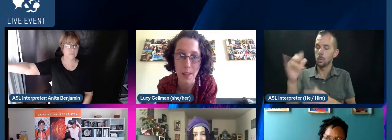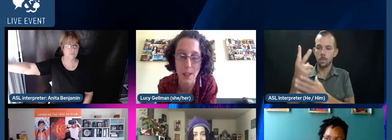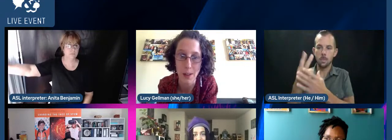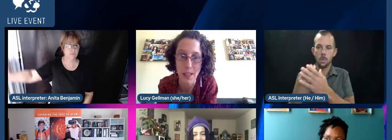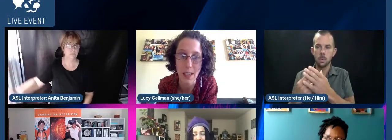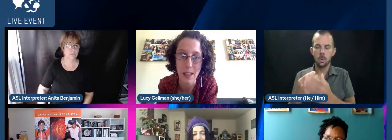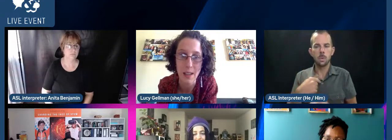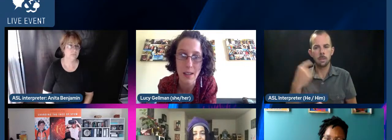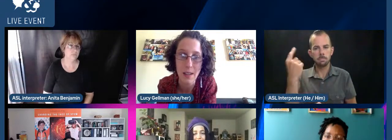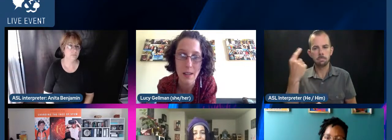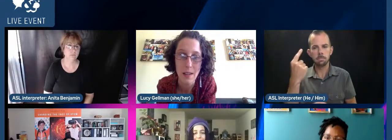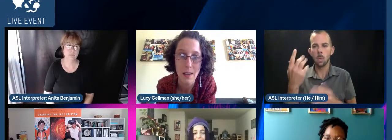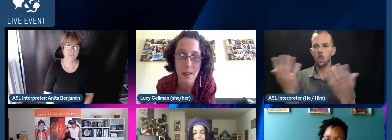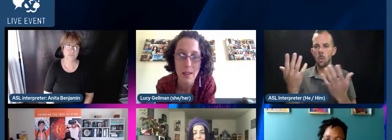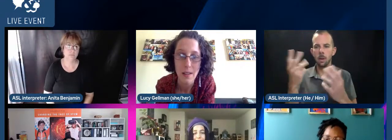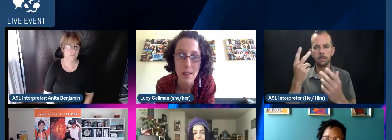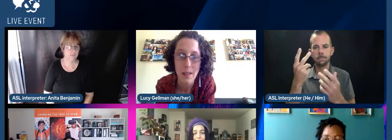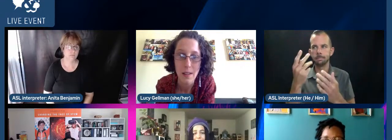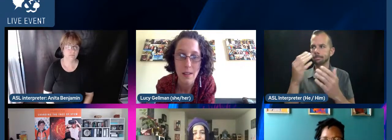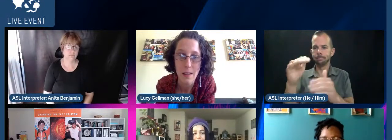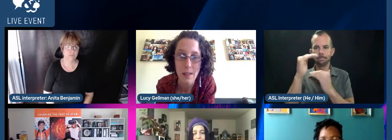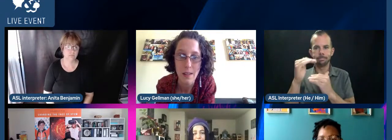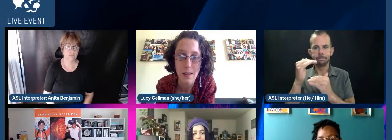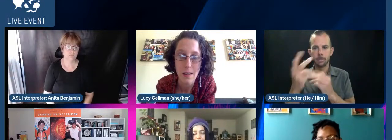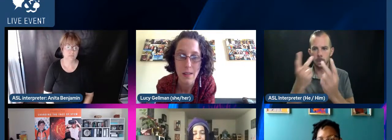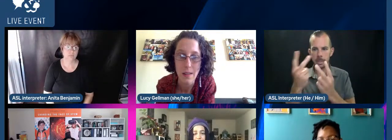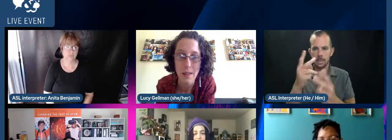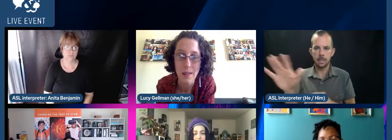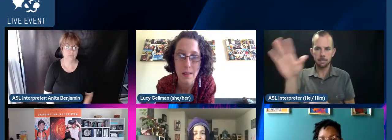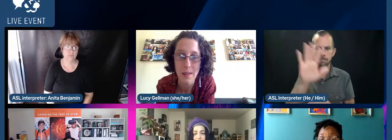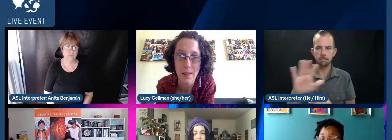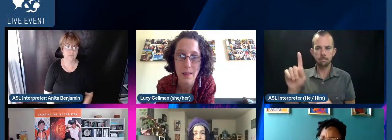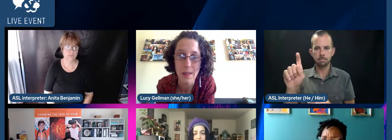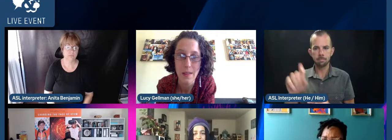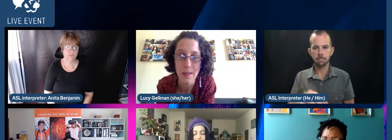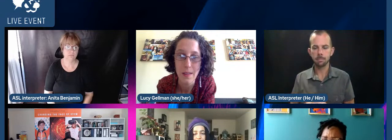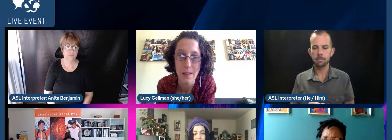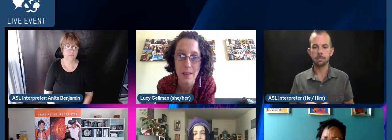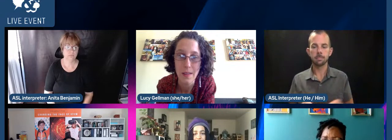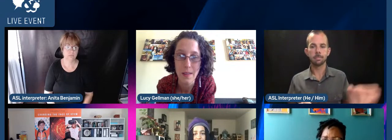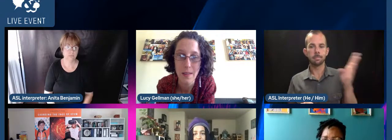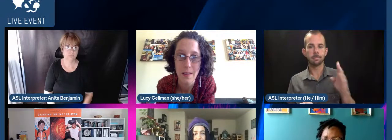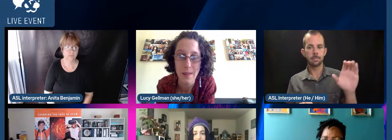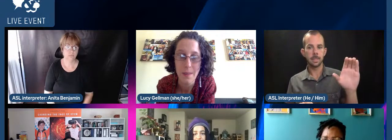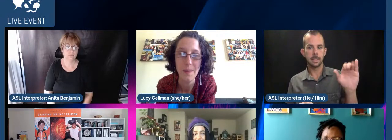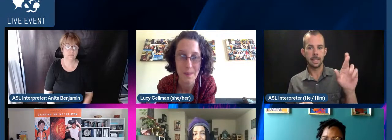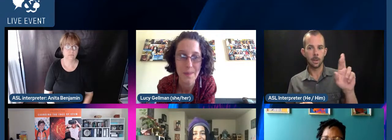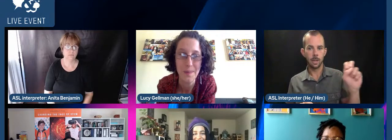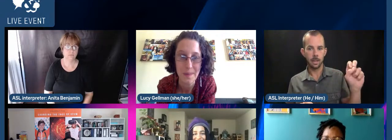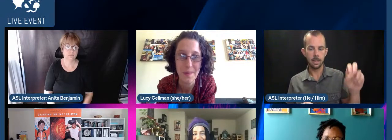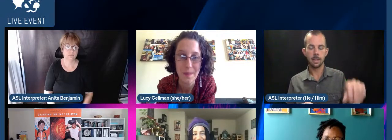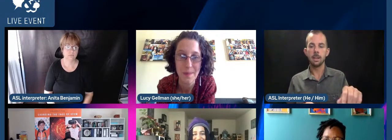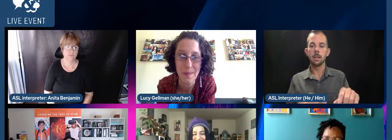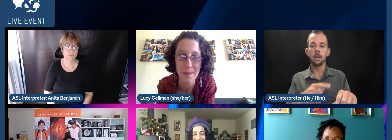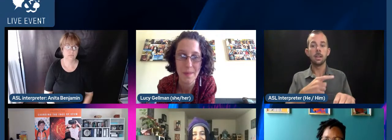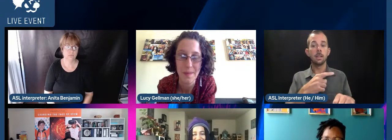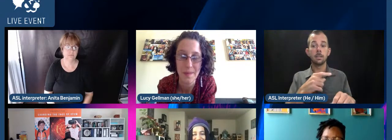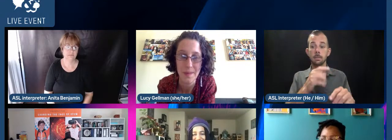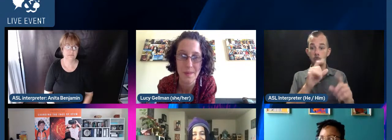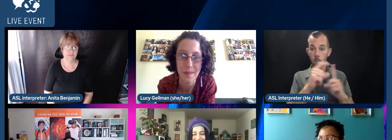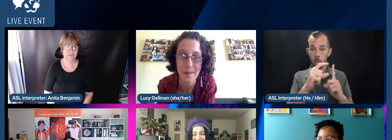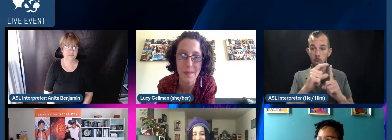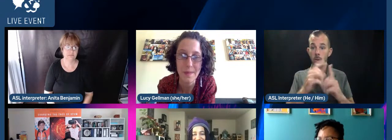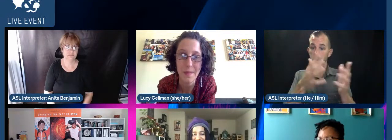limitations perhaps that you're seeing? Yeah, I really like the term supremacy culture as well,